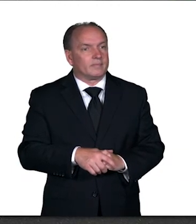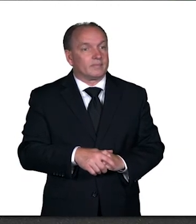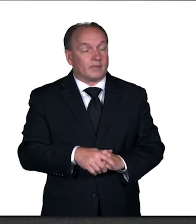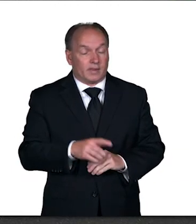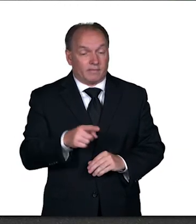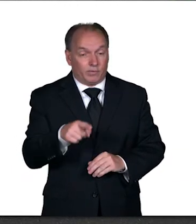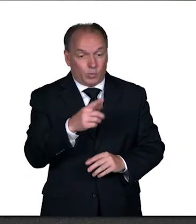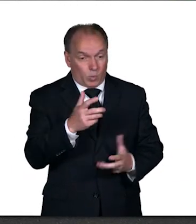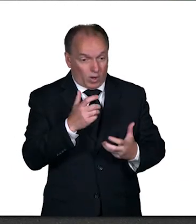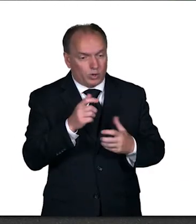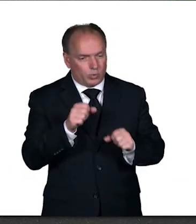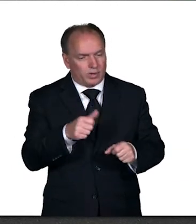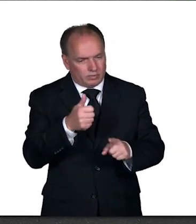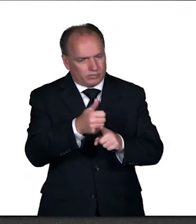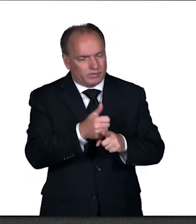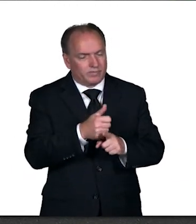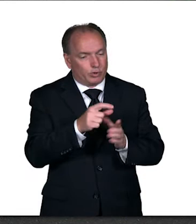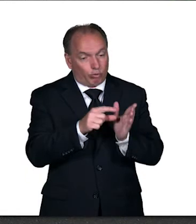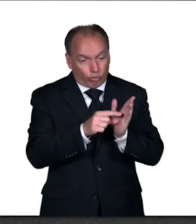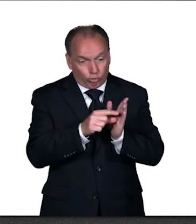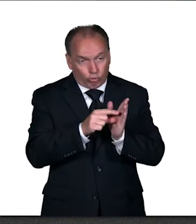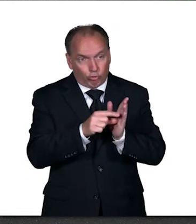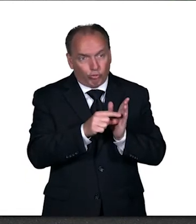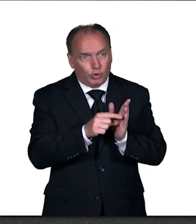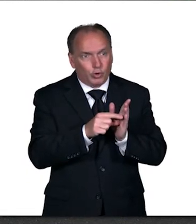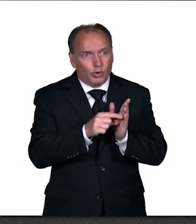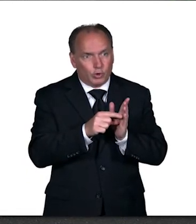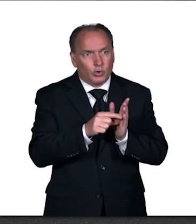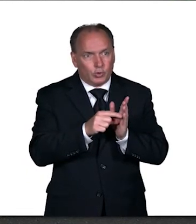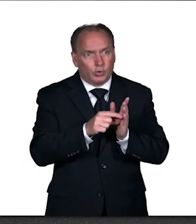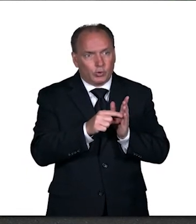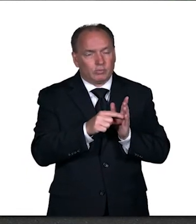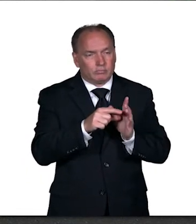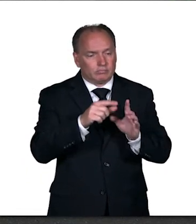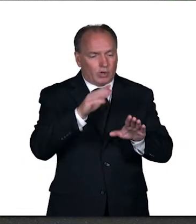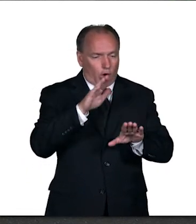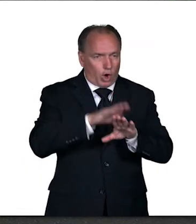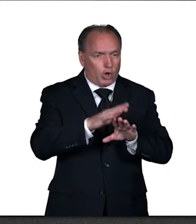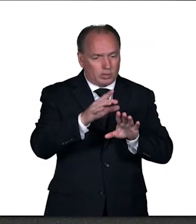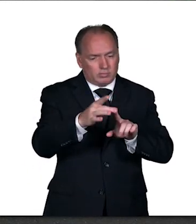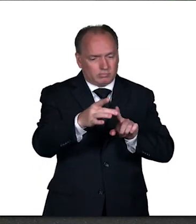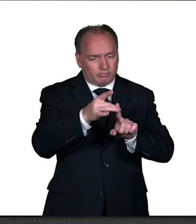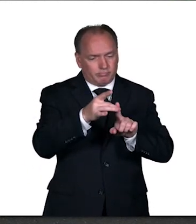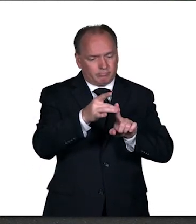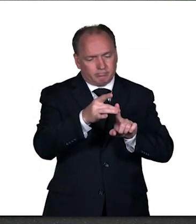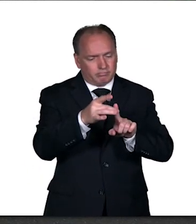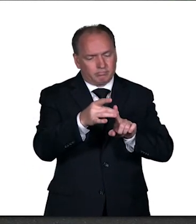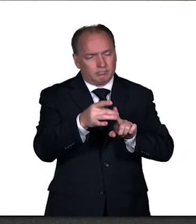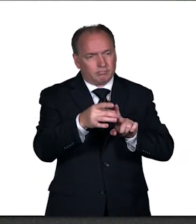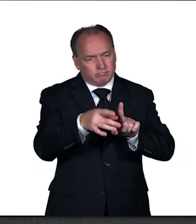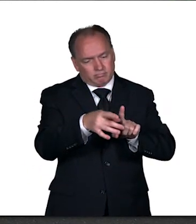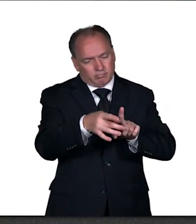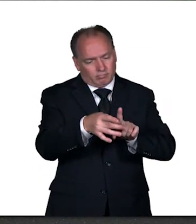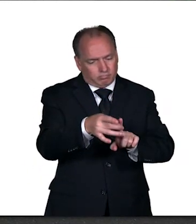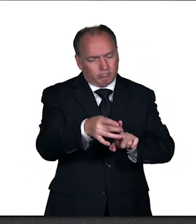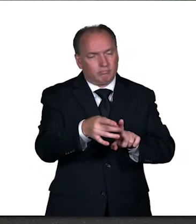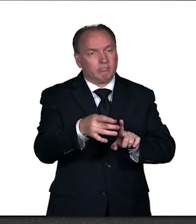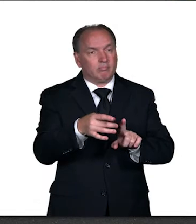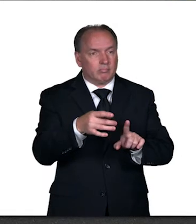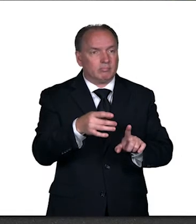And if you want, you can actually put glue right on the Q-tip to see